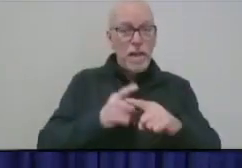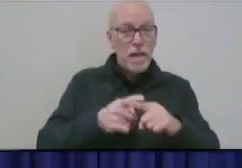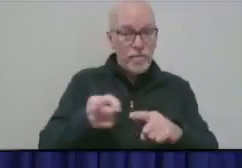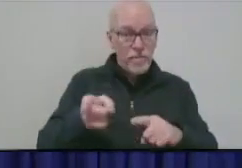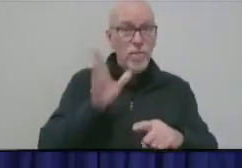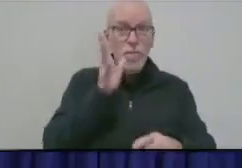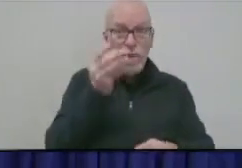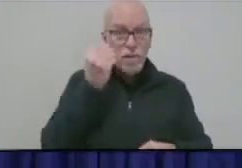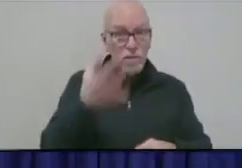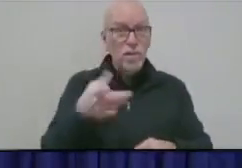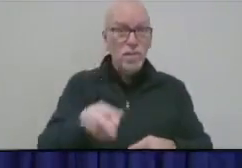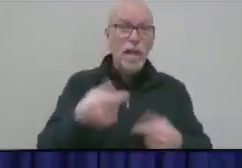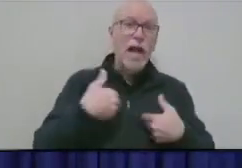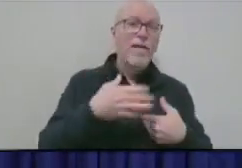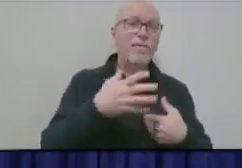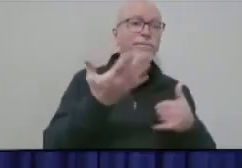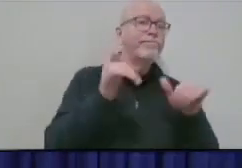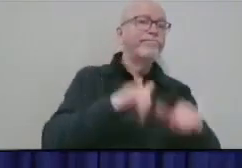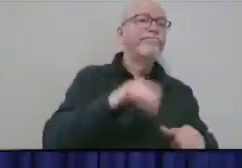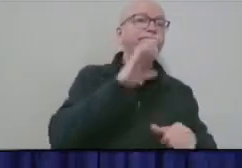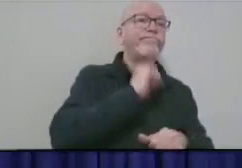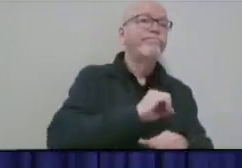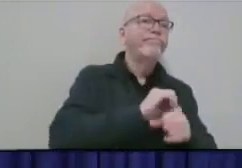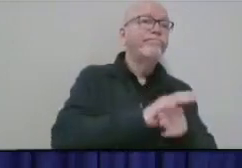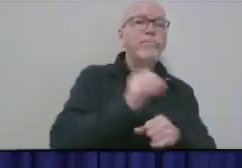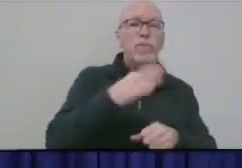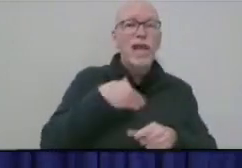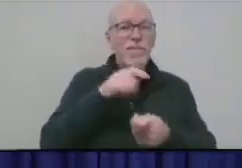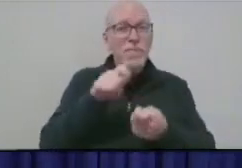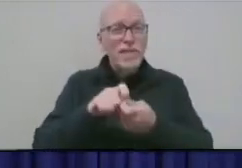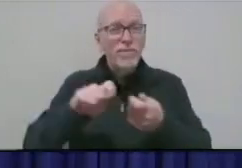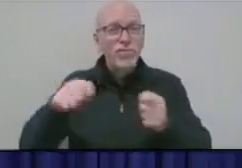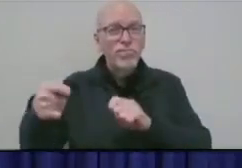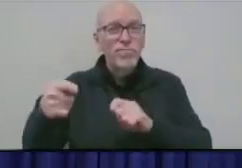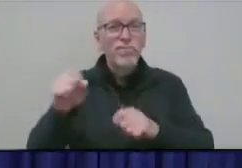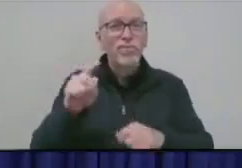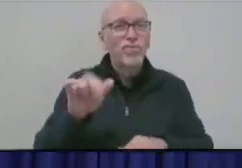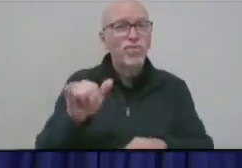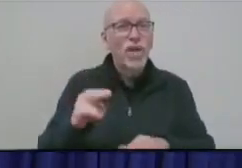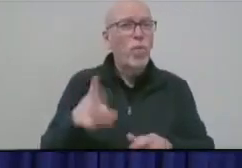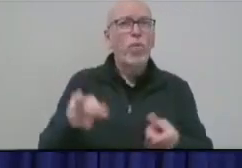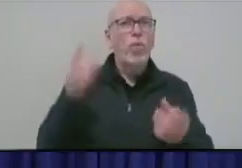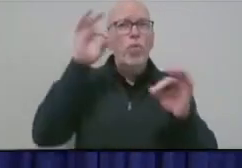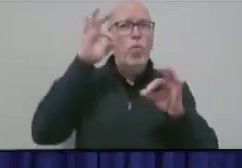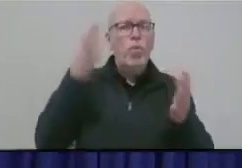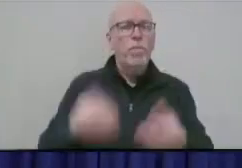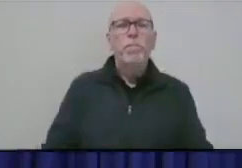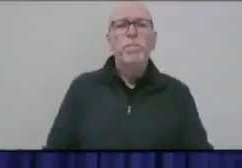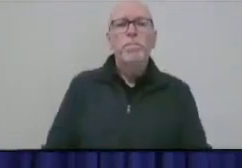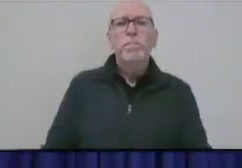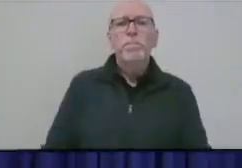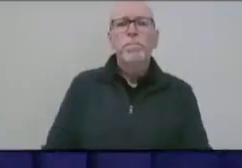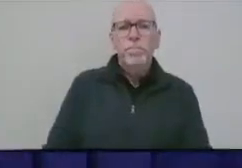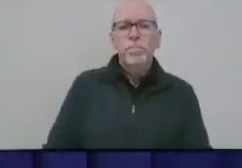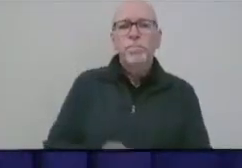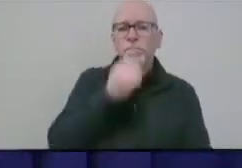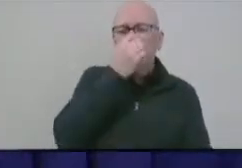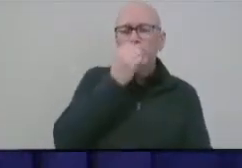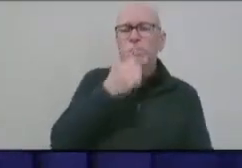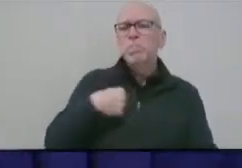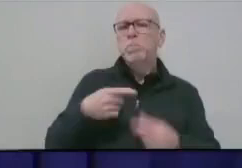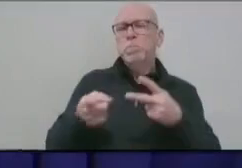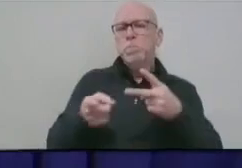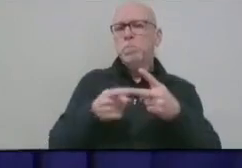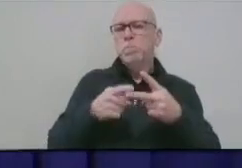told that they have this specific strain, or is it something that they would never know? Thank you. So I can start, and then Lindsay